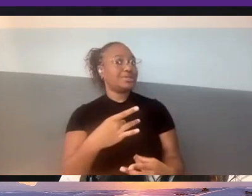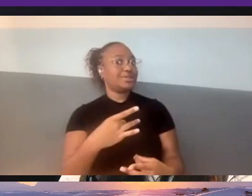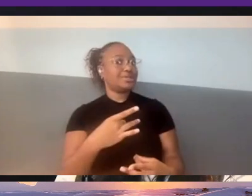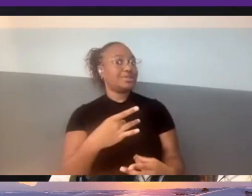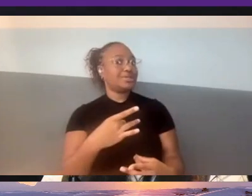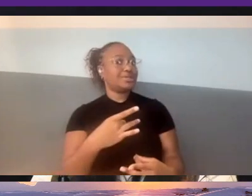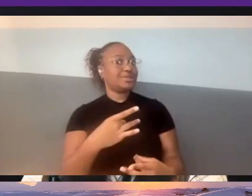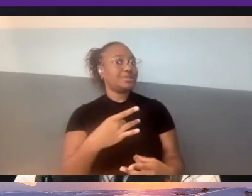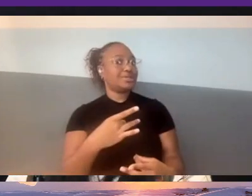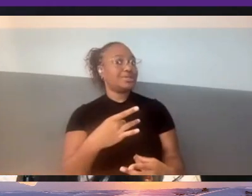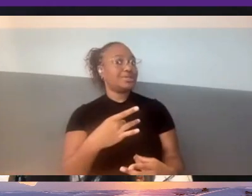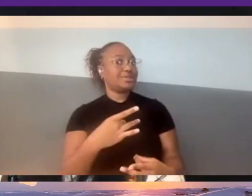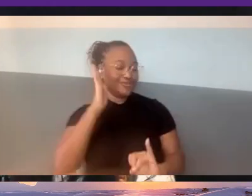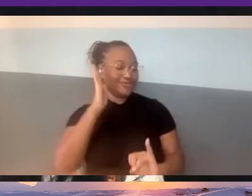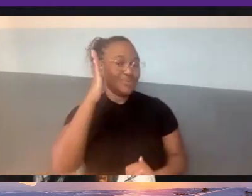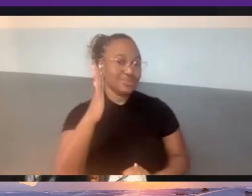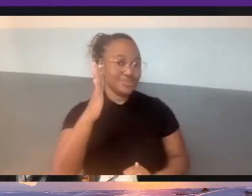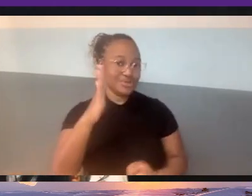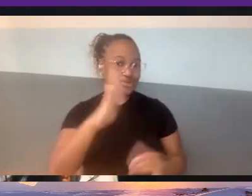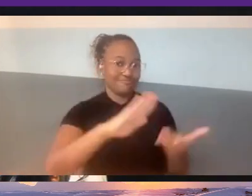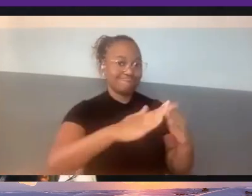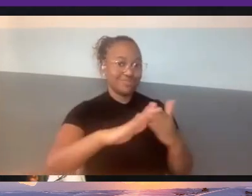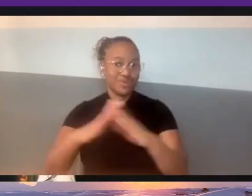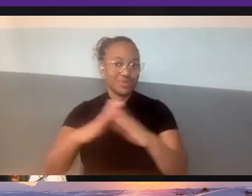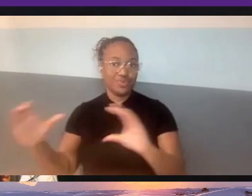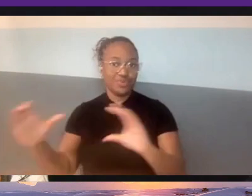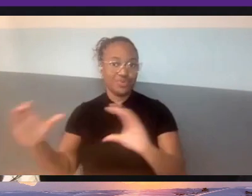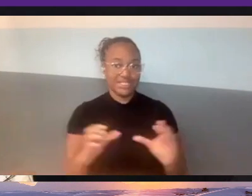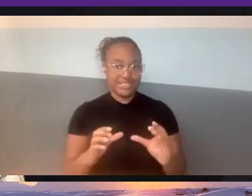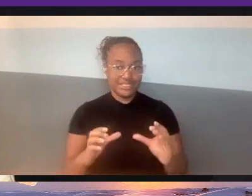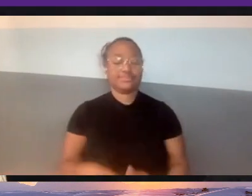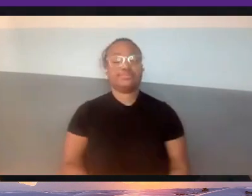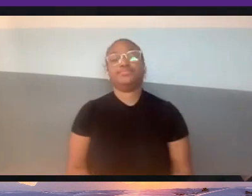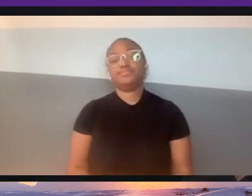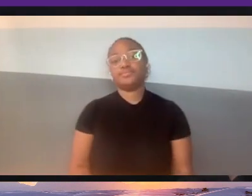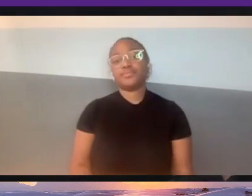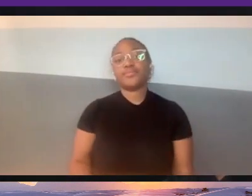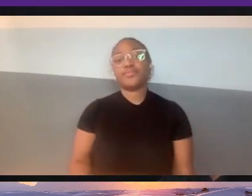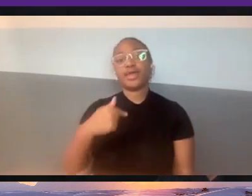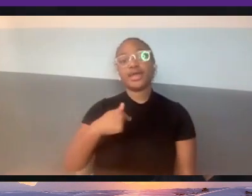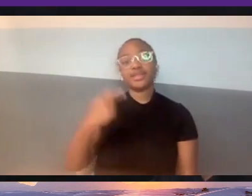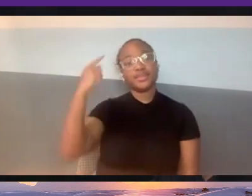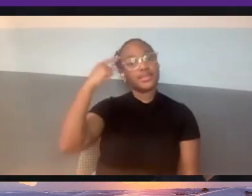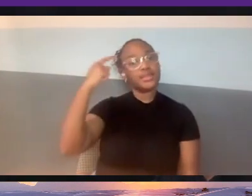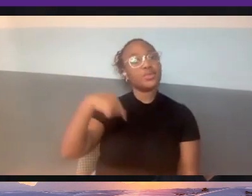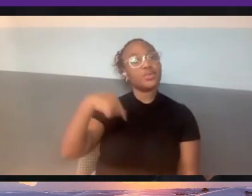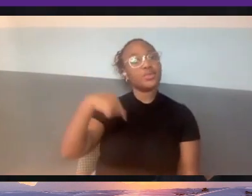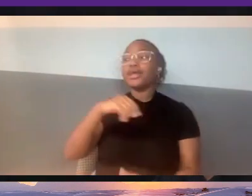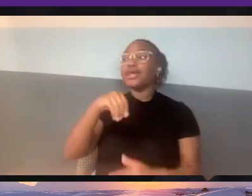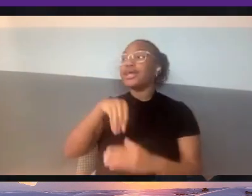I think that we are very much in the relationship building phase, which